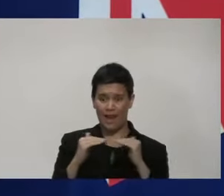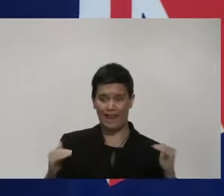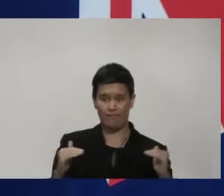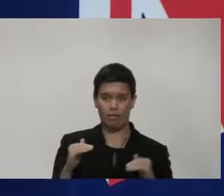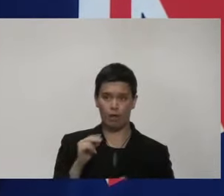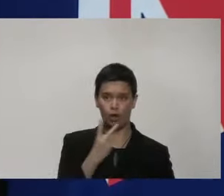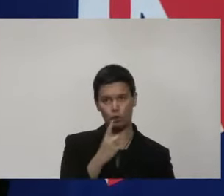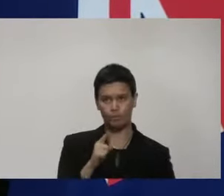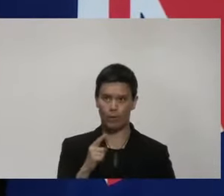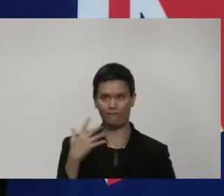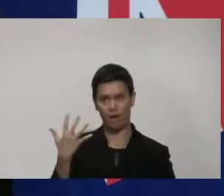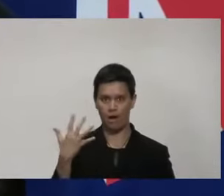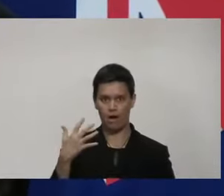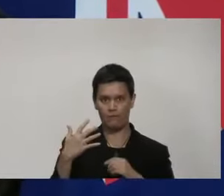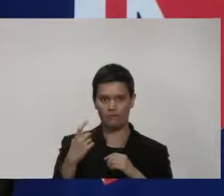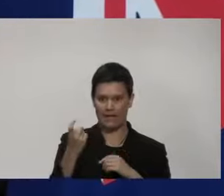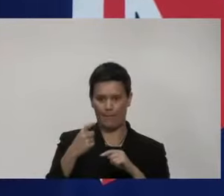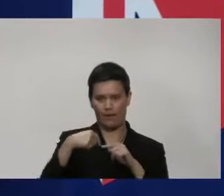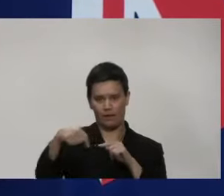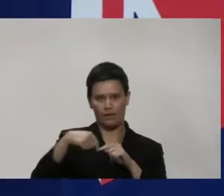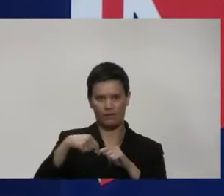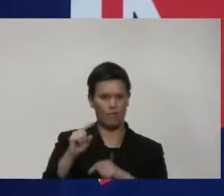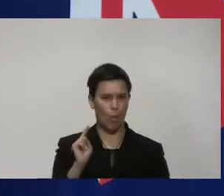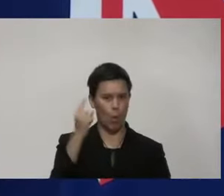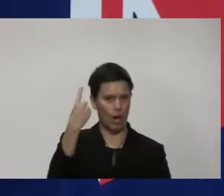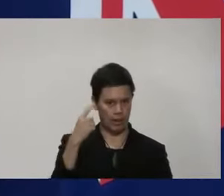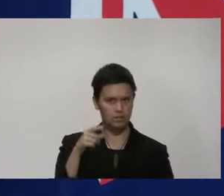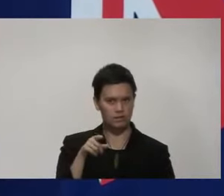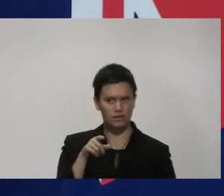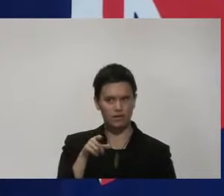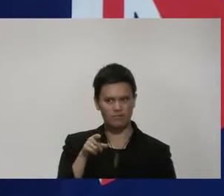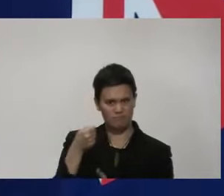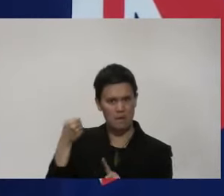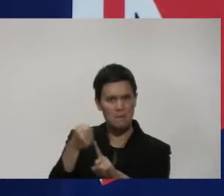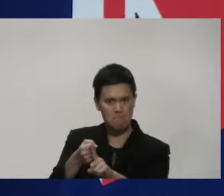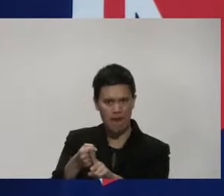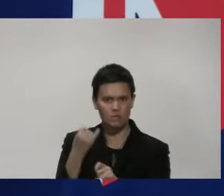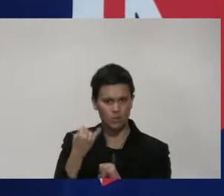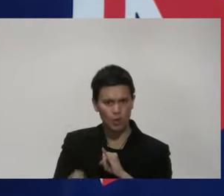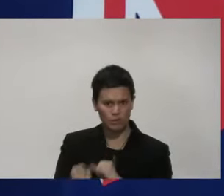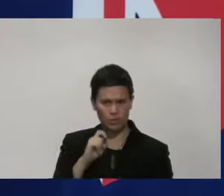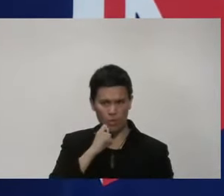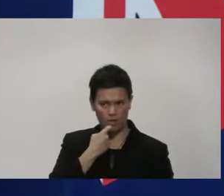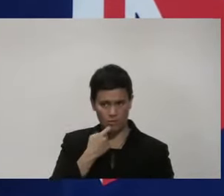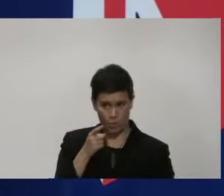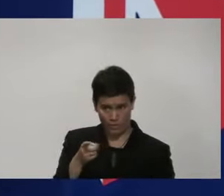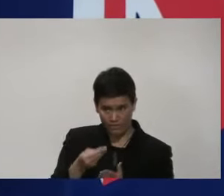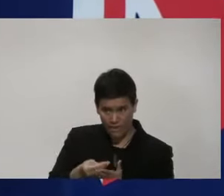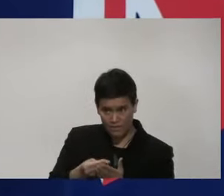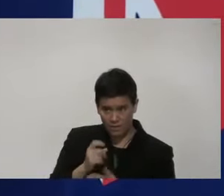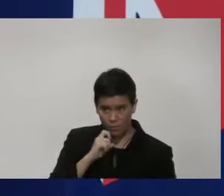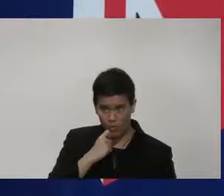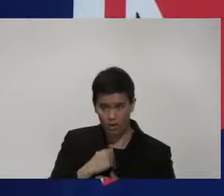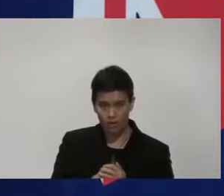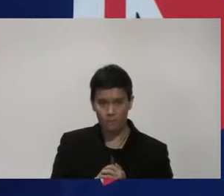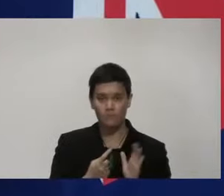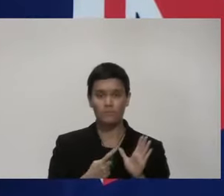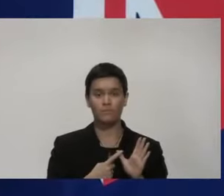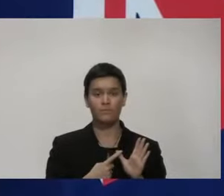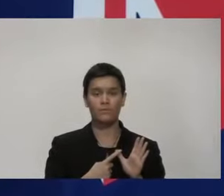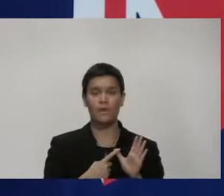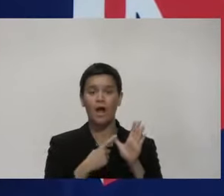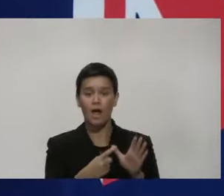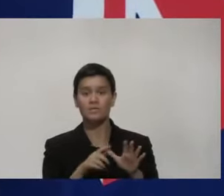Yeah. And so we've kept currently the wage subsidy 2-week extension as